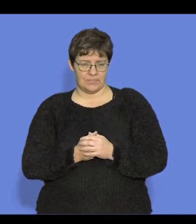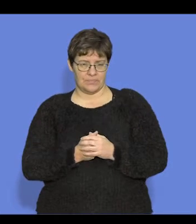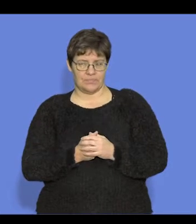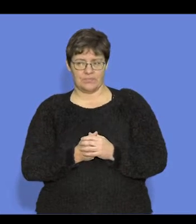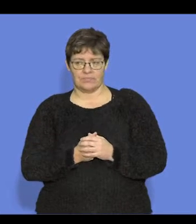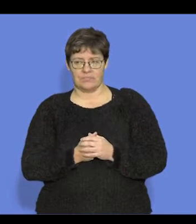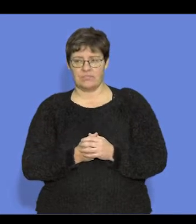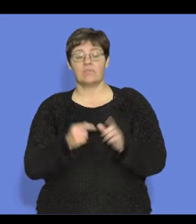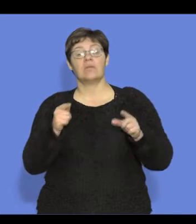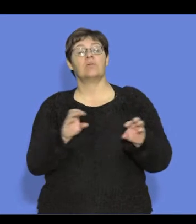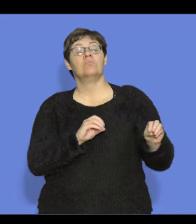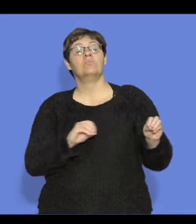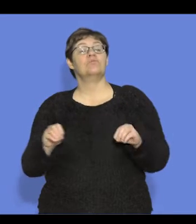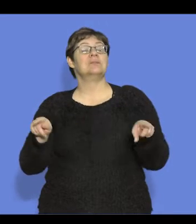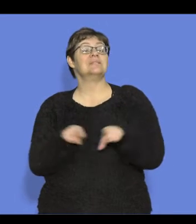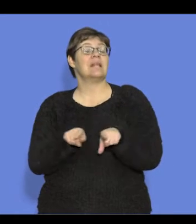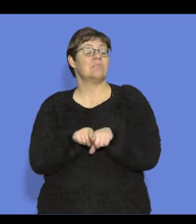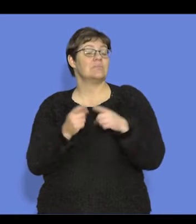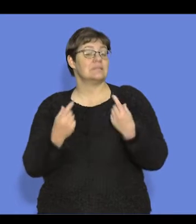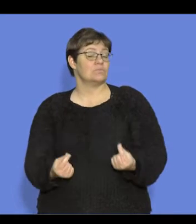This movement is also done by